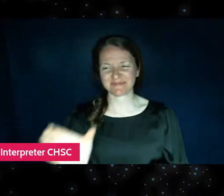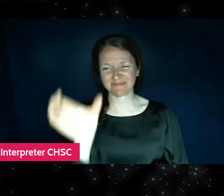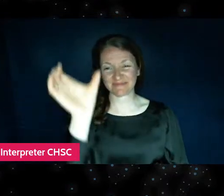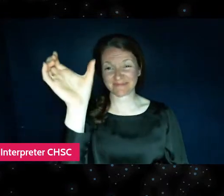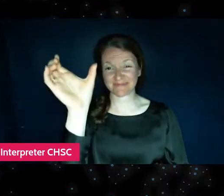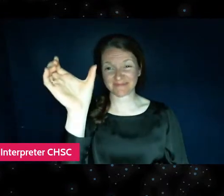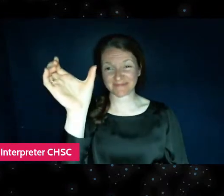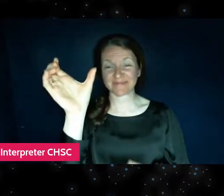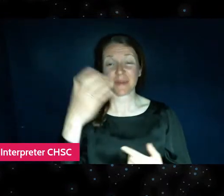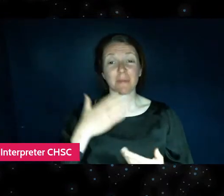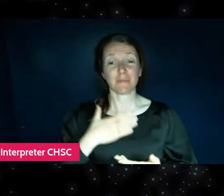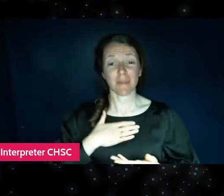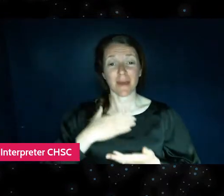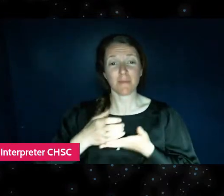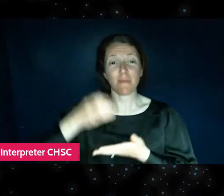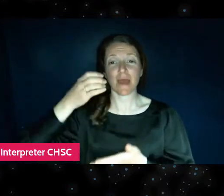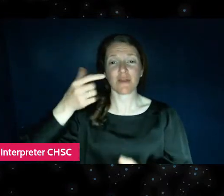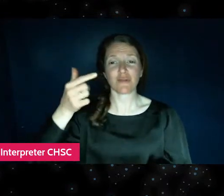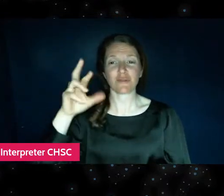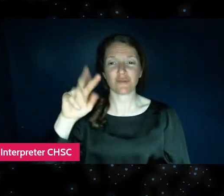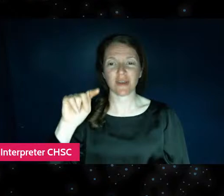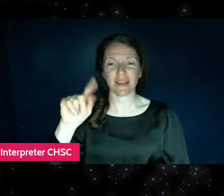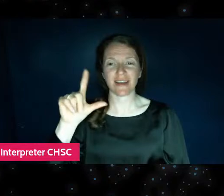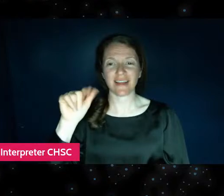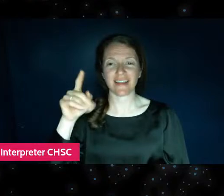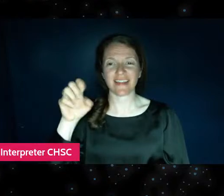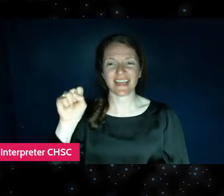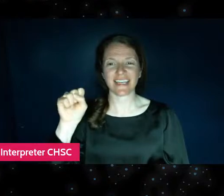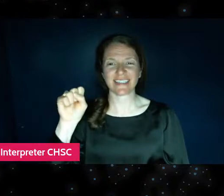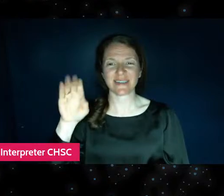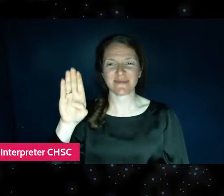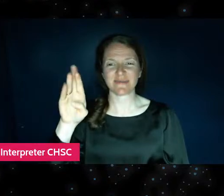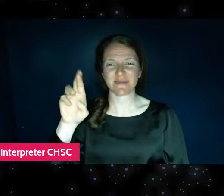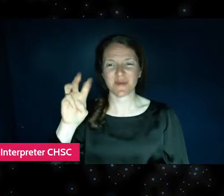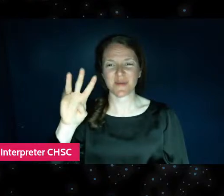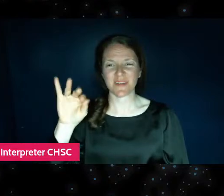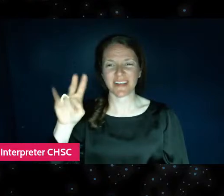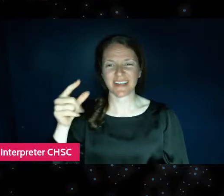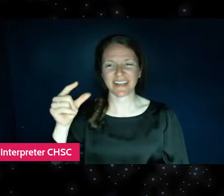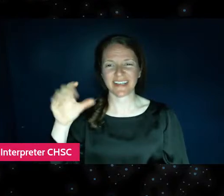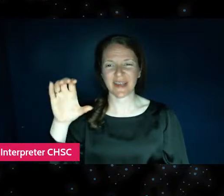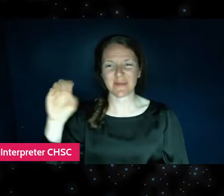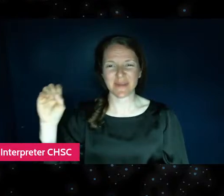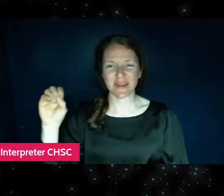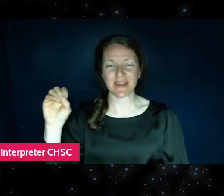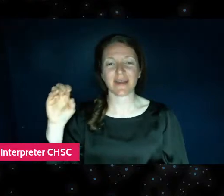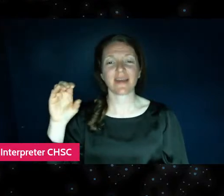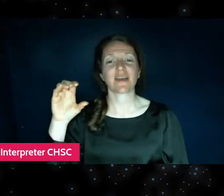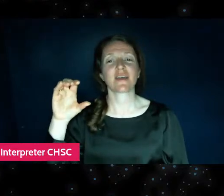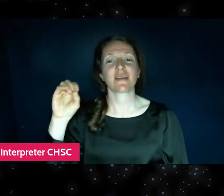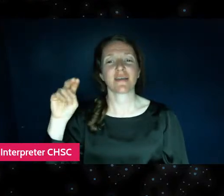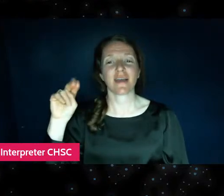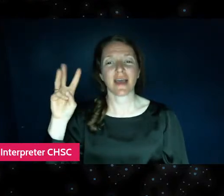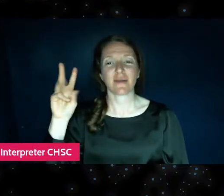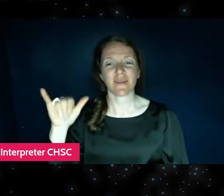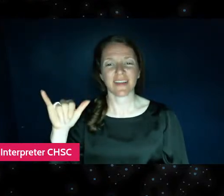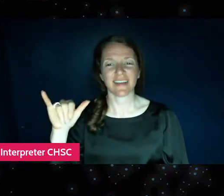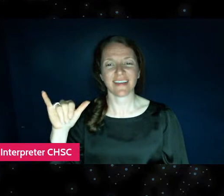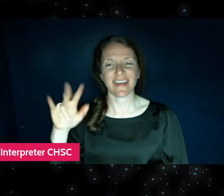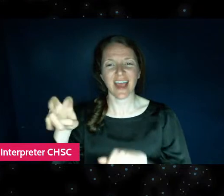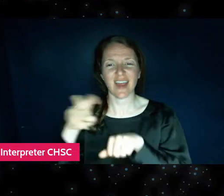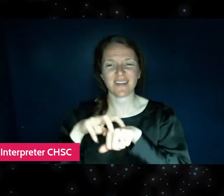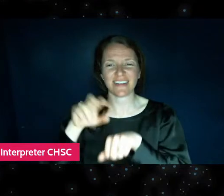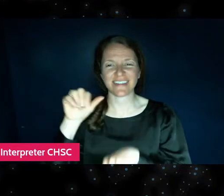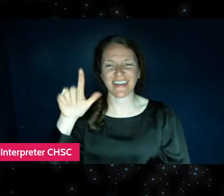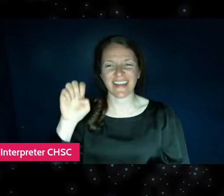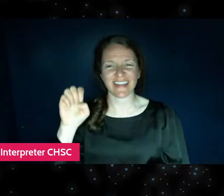a bottle of Great Lakes Brewing Company Conway's Irish Ale. We would not be here without your ongoing support to bring